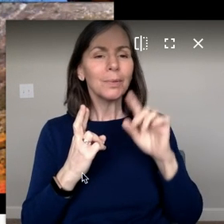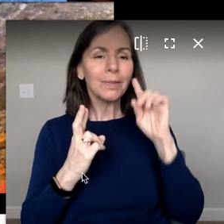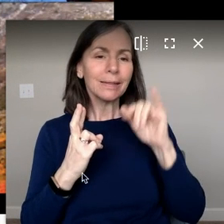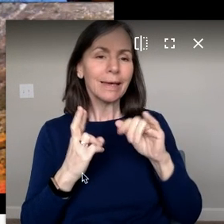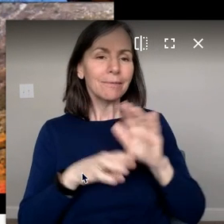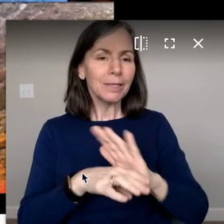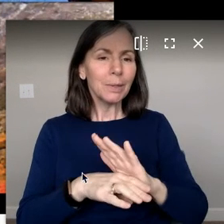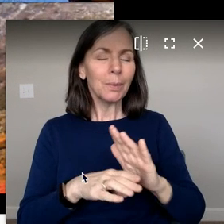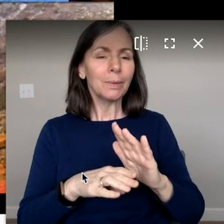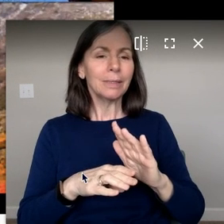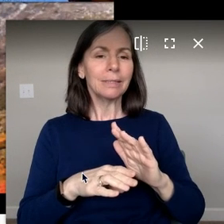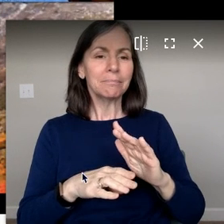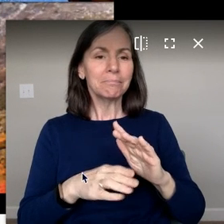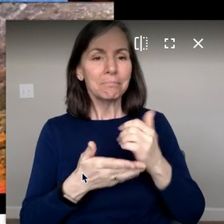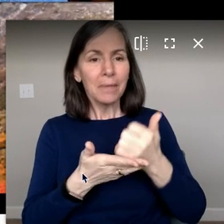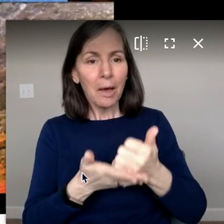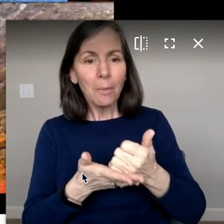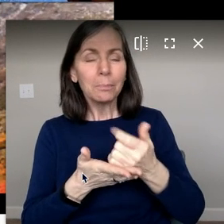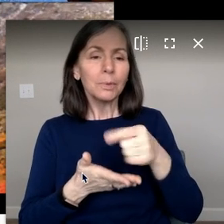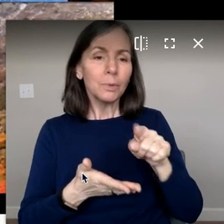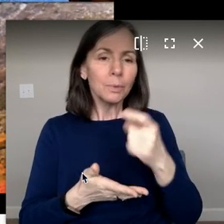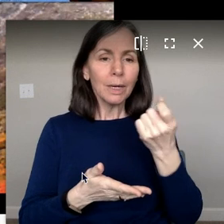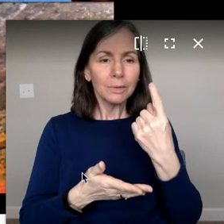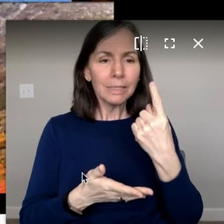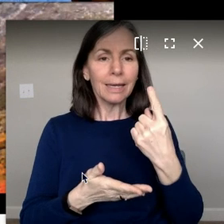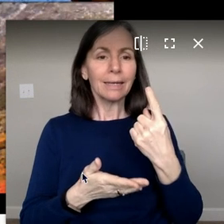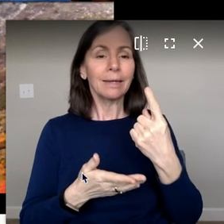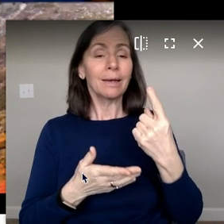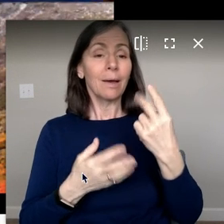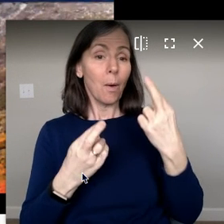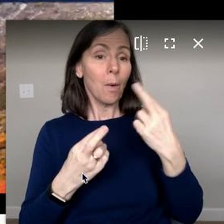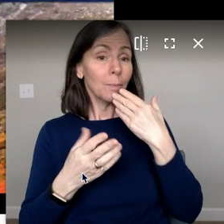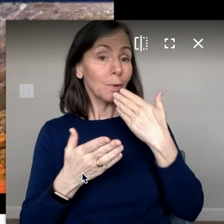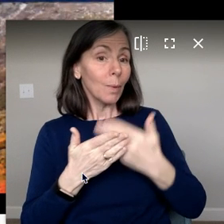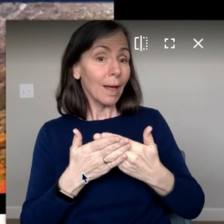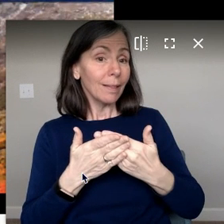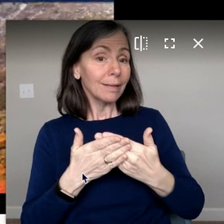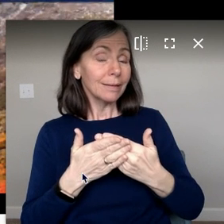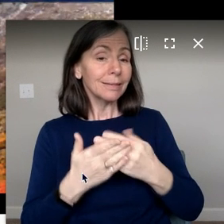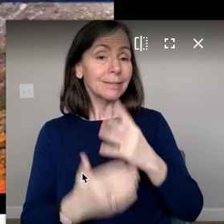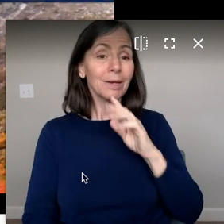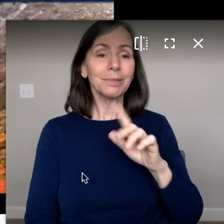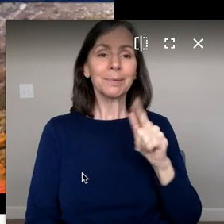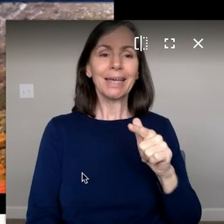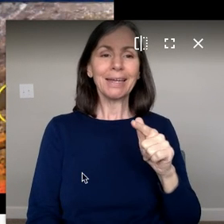love and miss you guys and hope that you guys are doing well. Talk to you later. Bye.